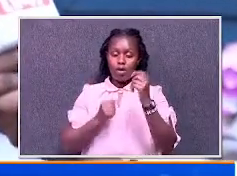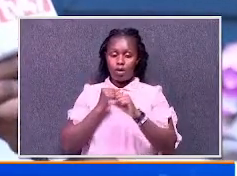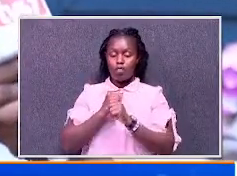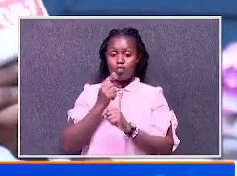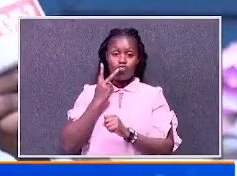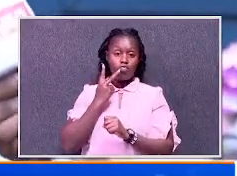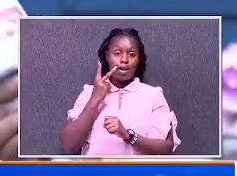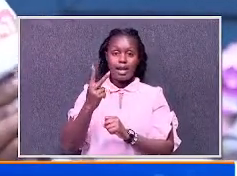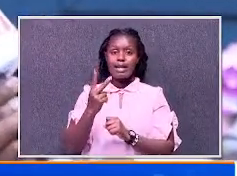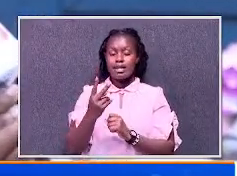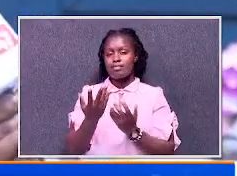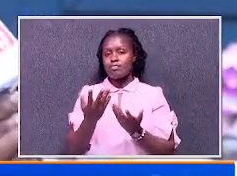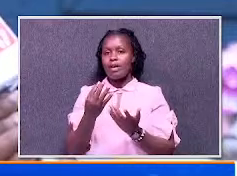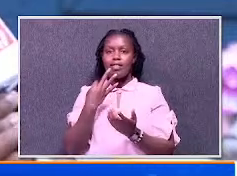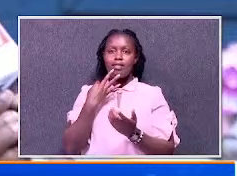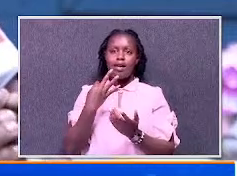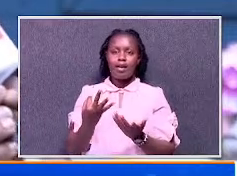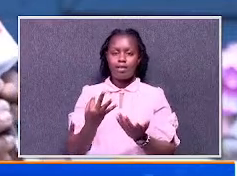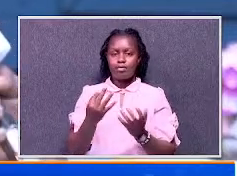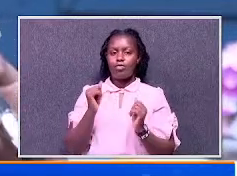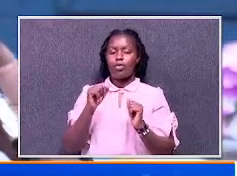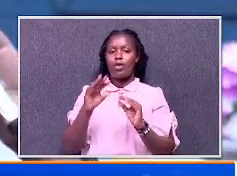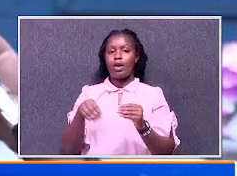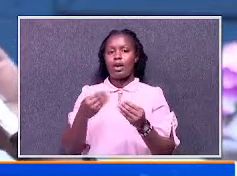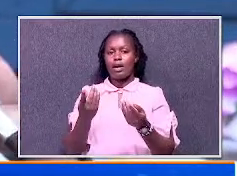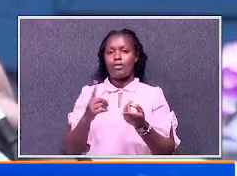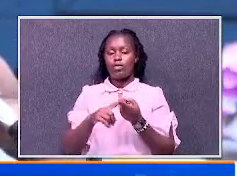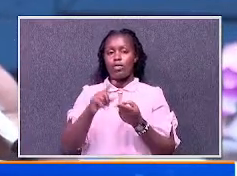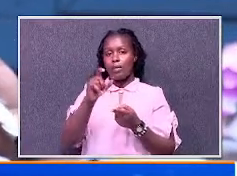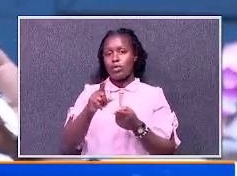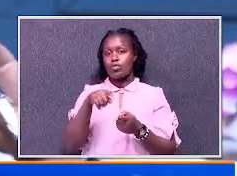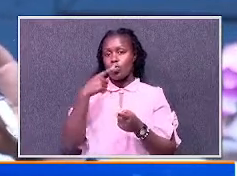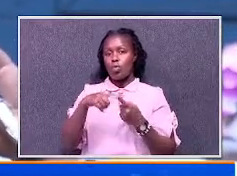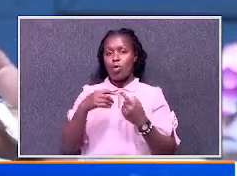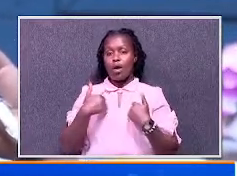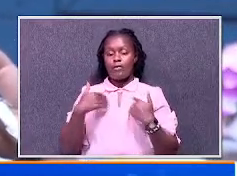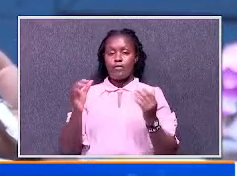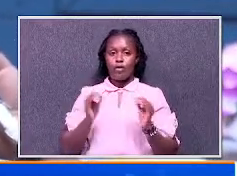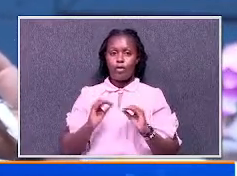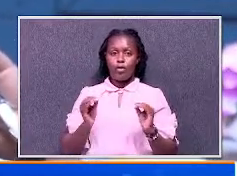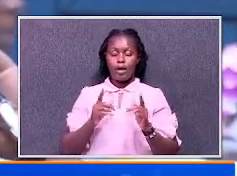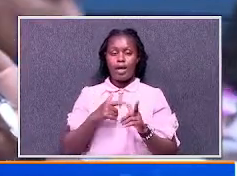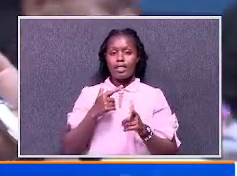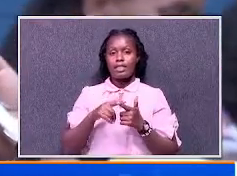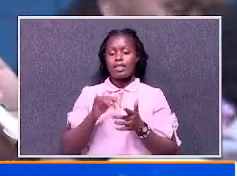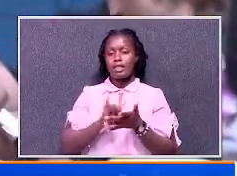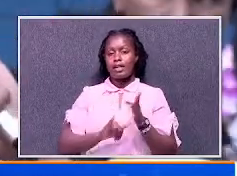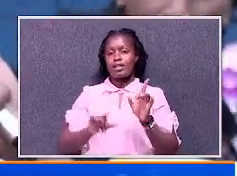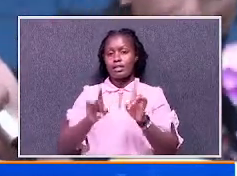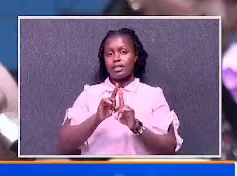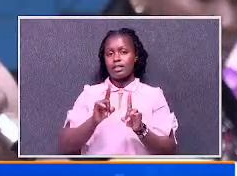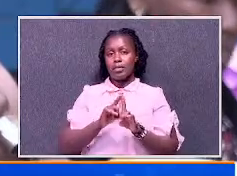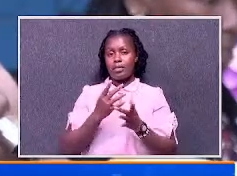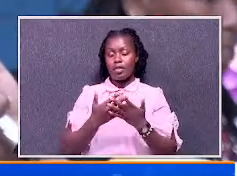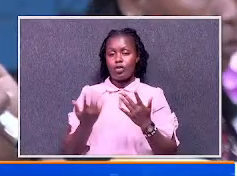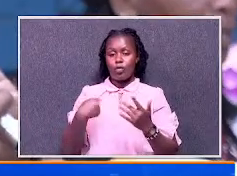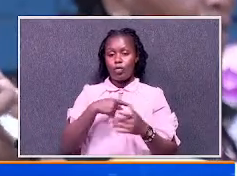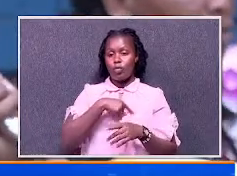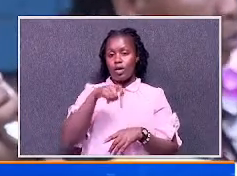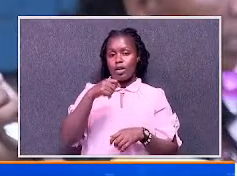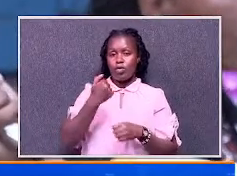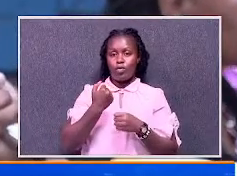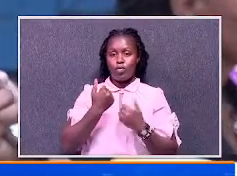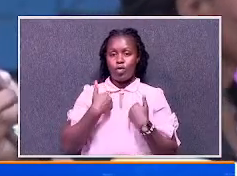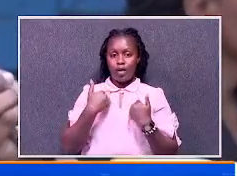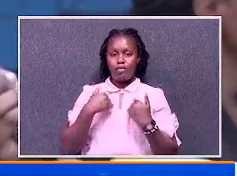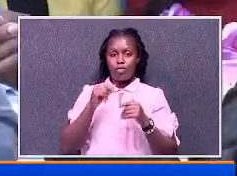200 shillings, 300 shillings you can give for food to someone else who doesn't have, then that is the same spirit we need to have that Kenya High